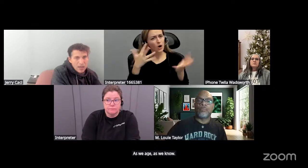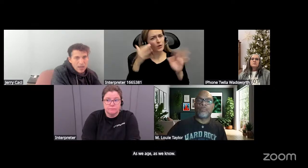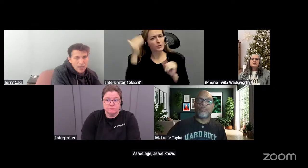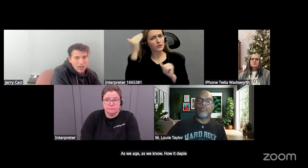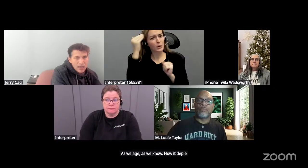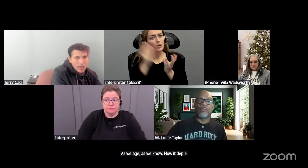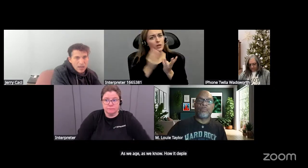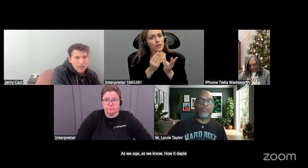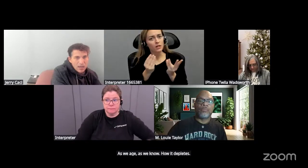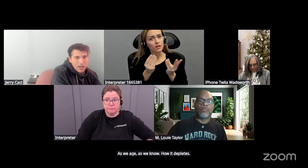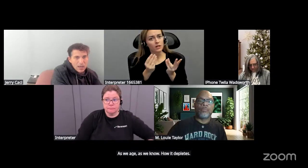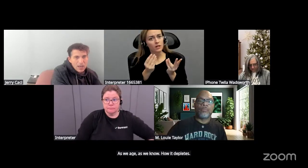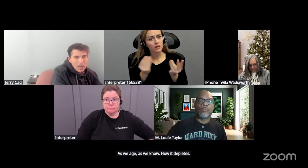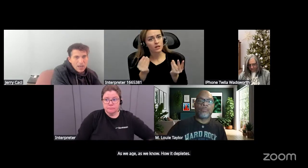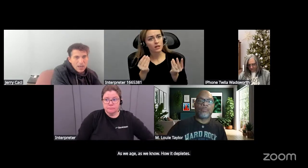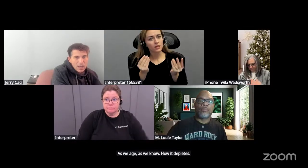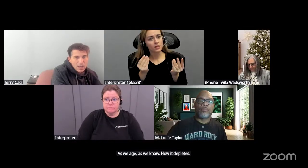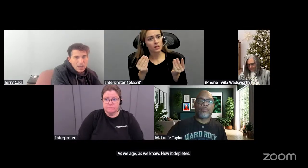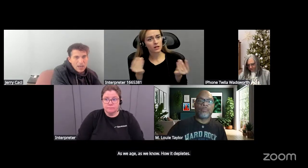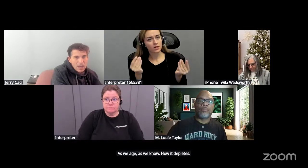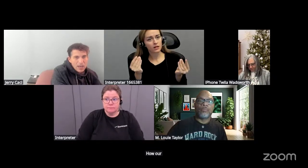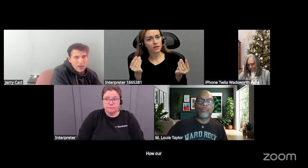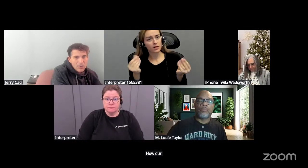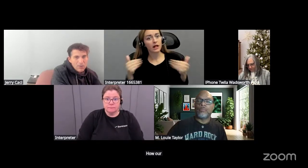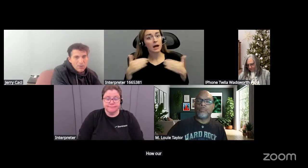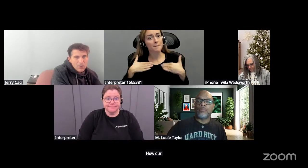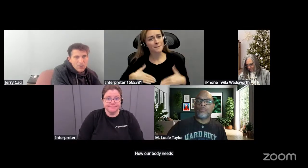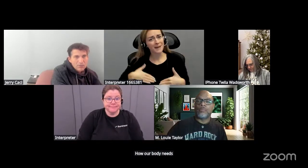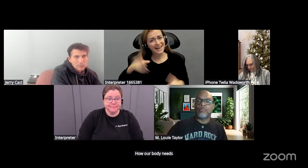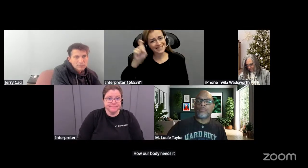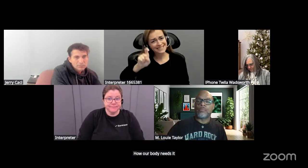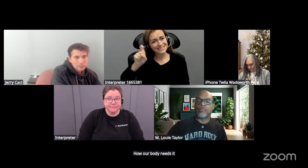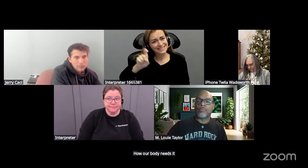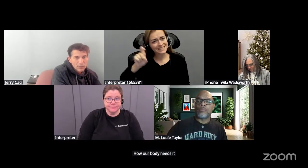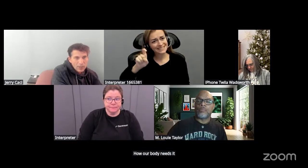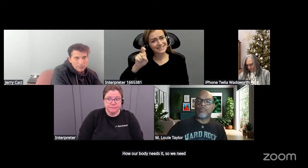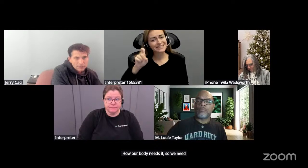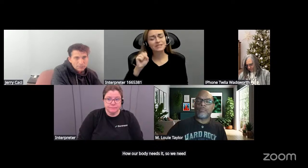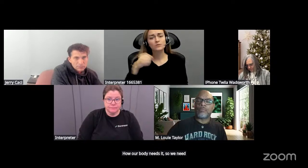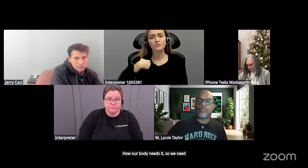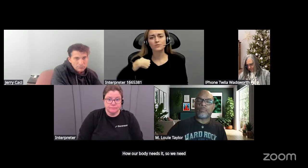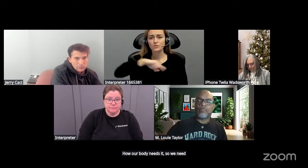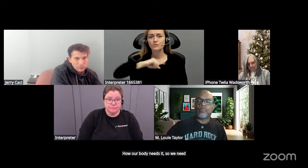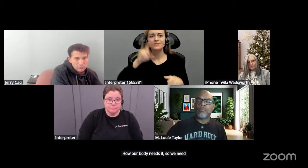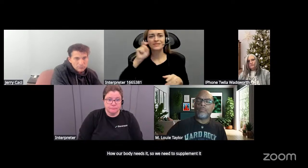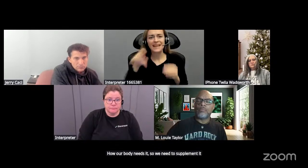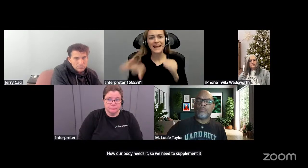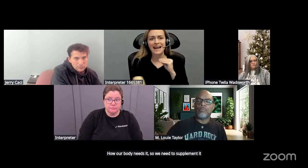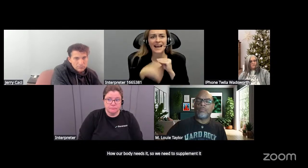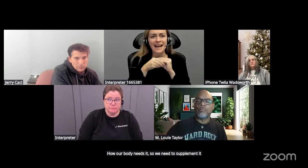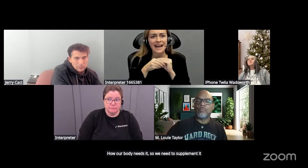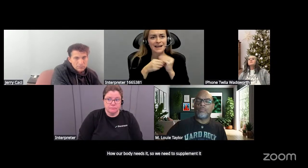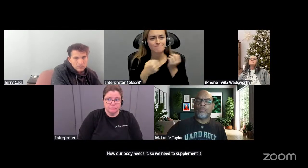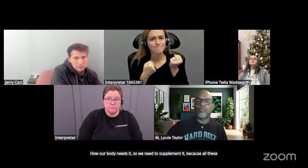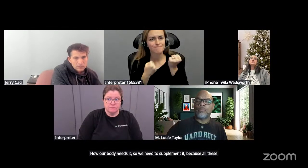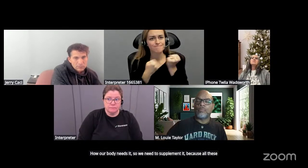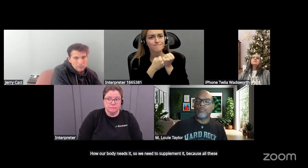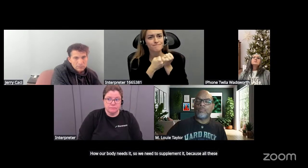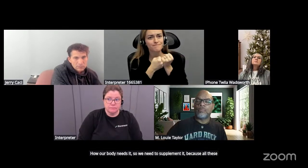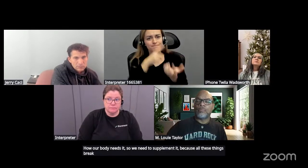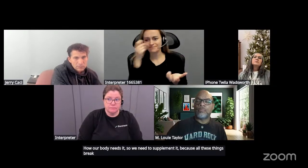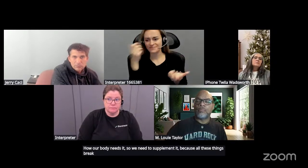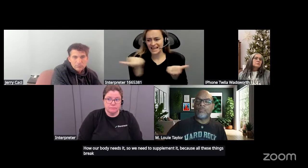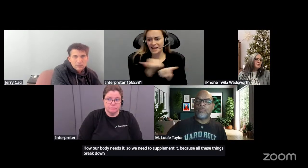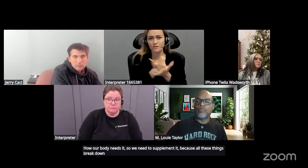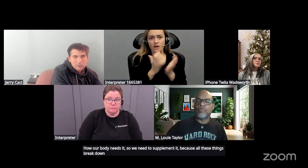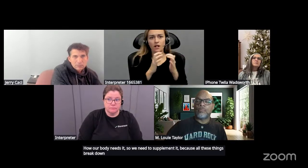depletes, how our body needs it, so we need to supplement it because all these things break down as